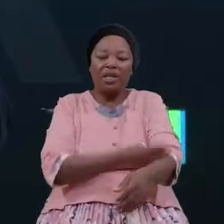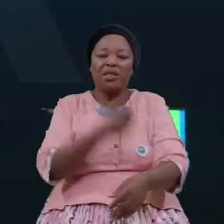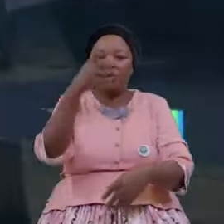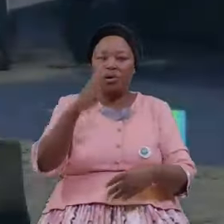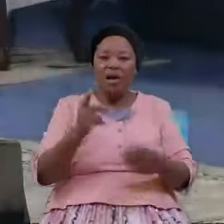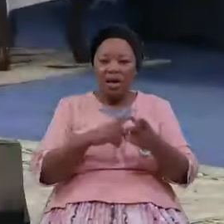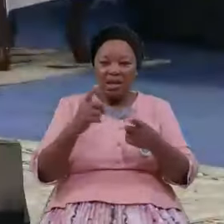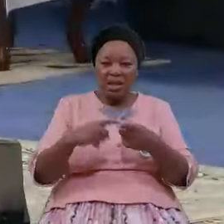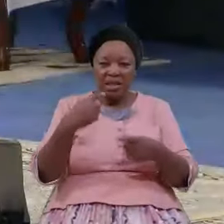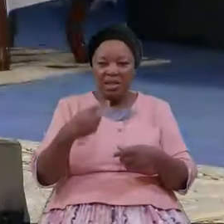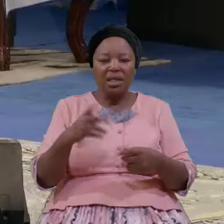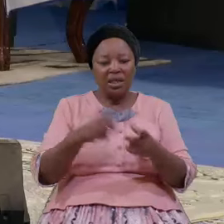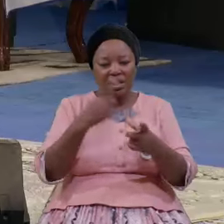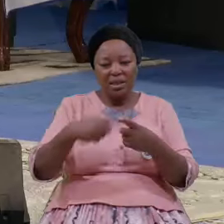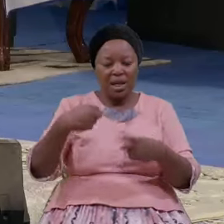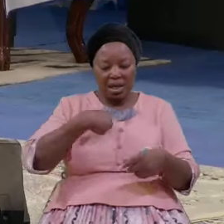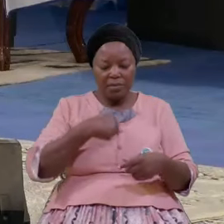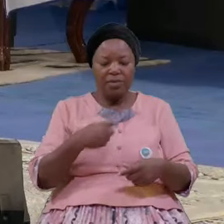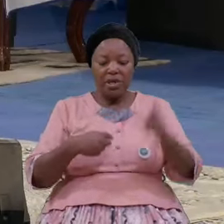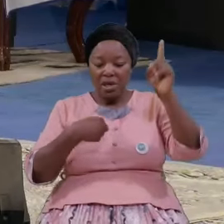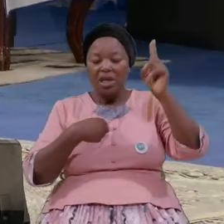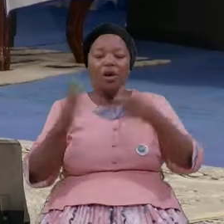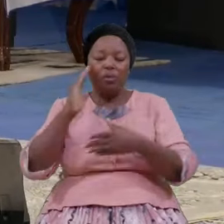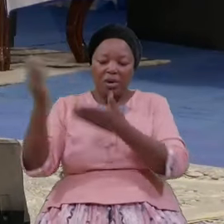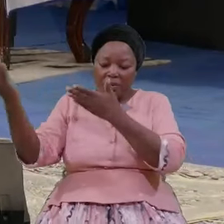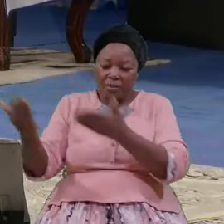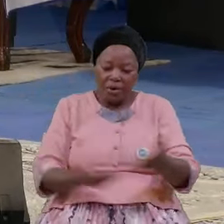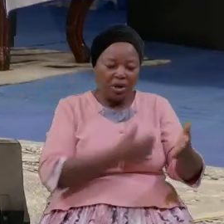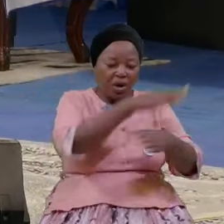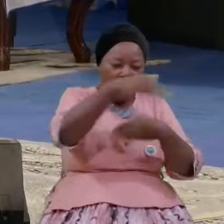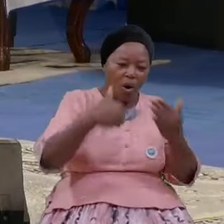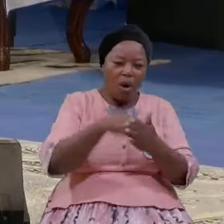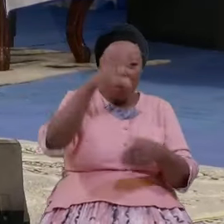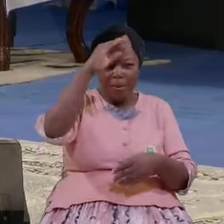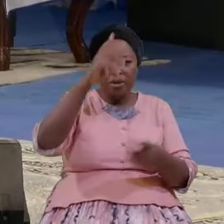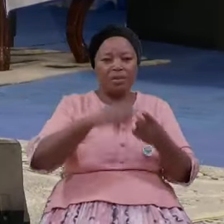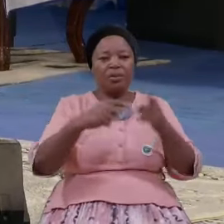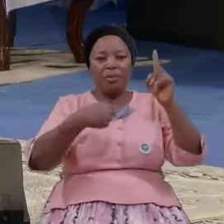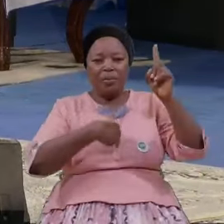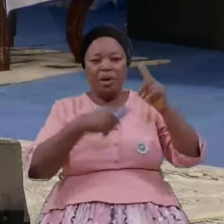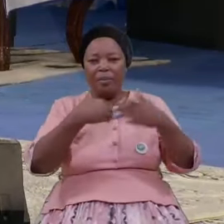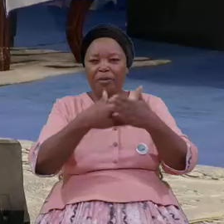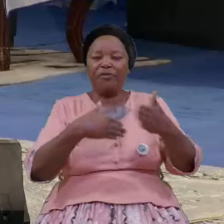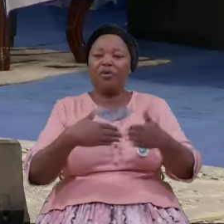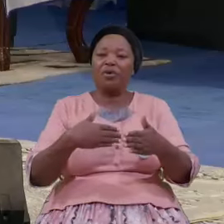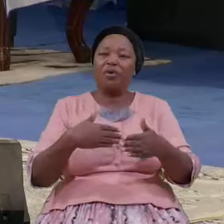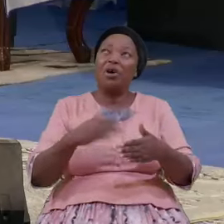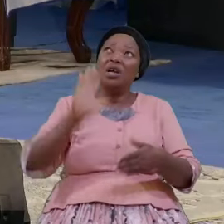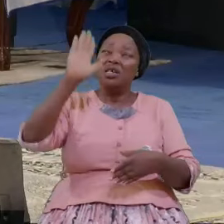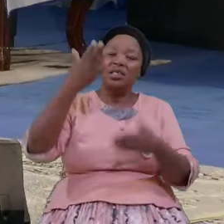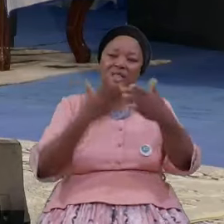will draw all men unto me. Before his death, before